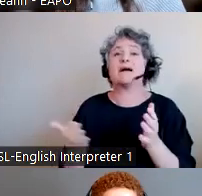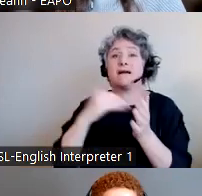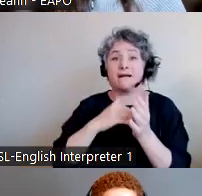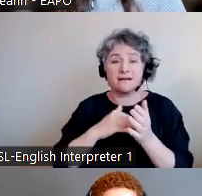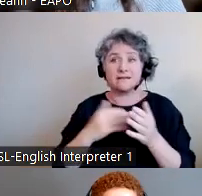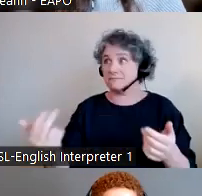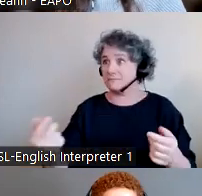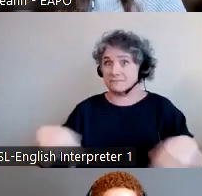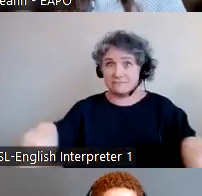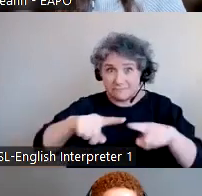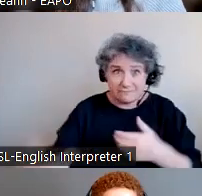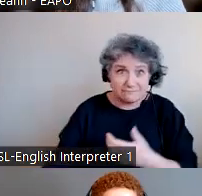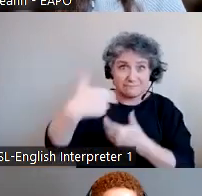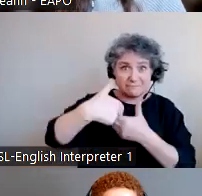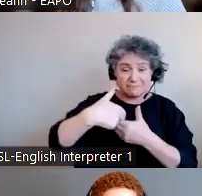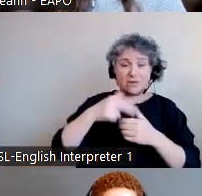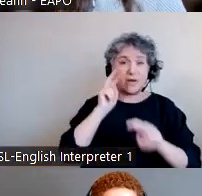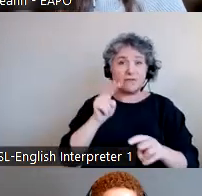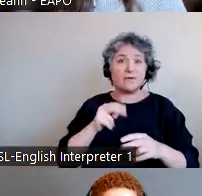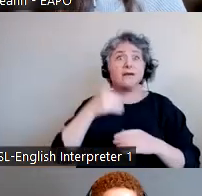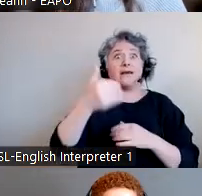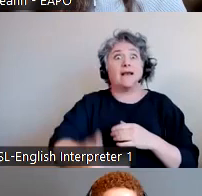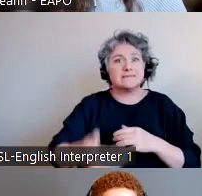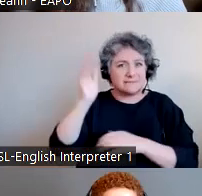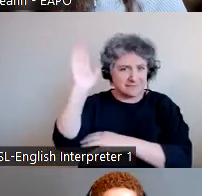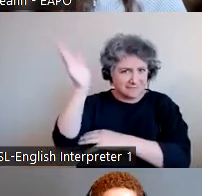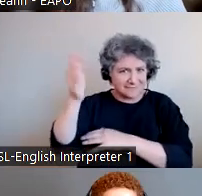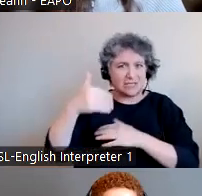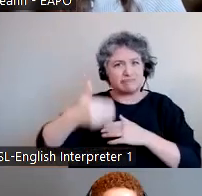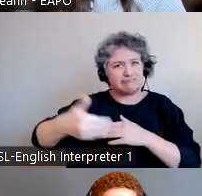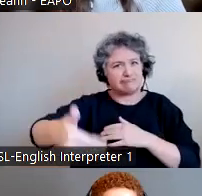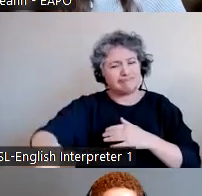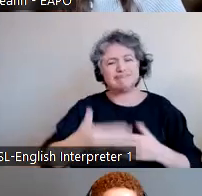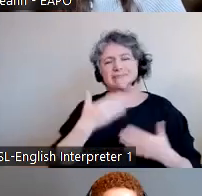and we look forward to you coming to our conference and upcoming webinars and to the CLEO events. Thank you.